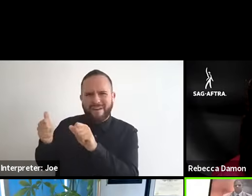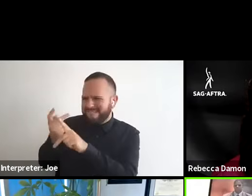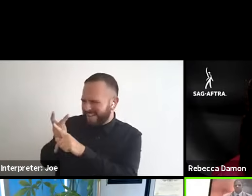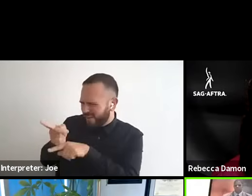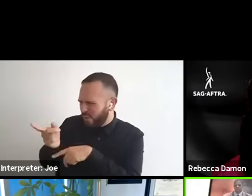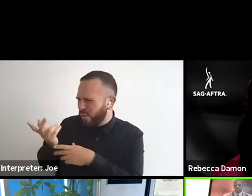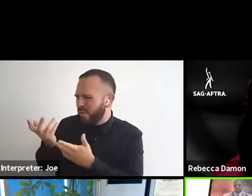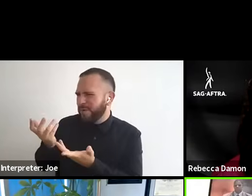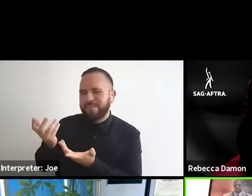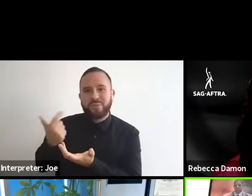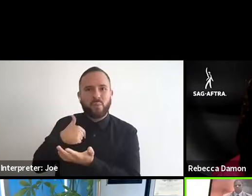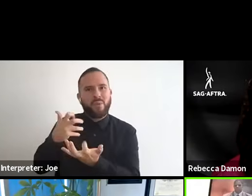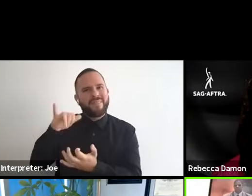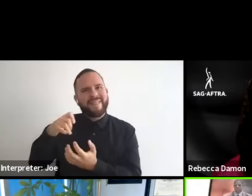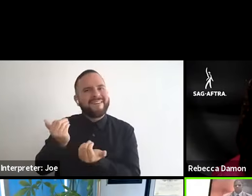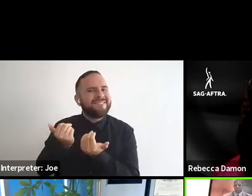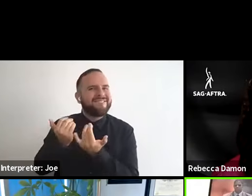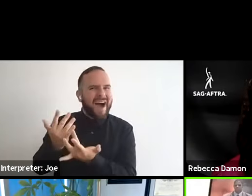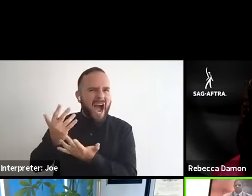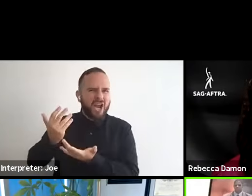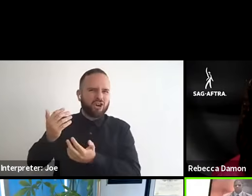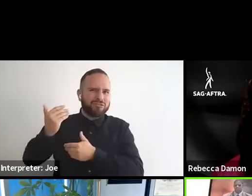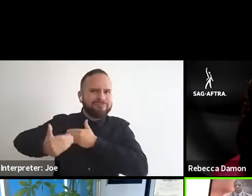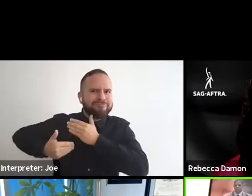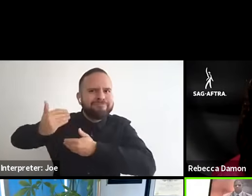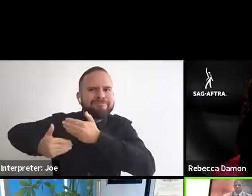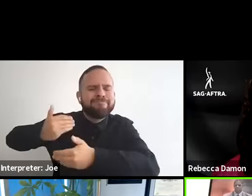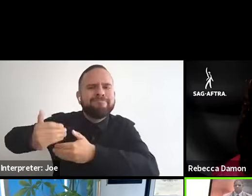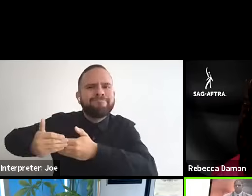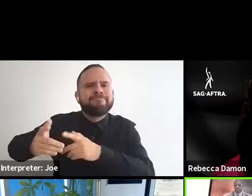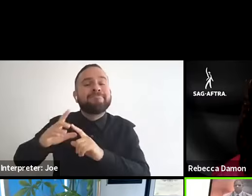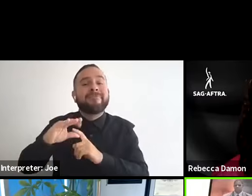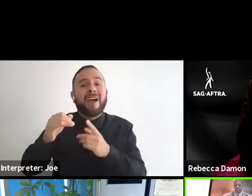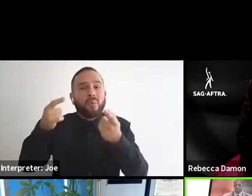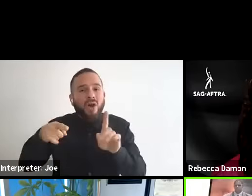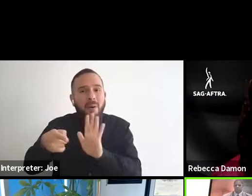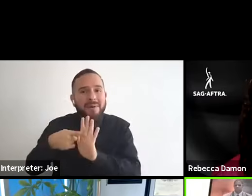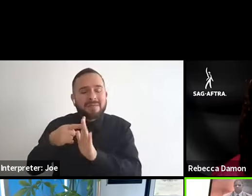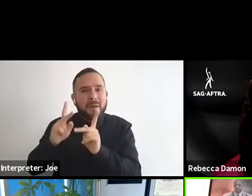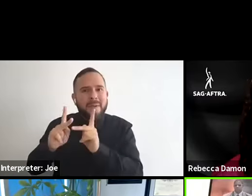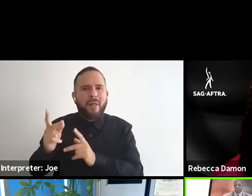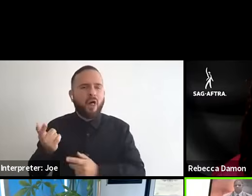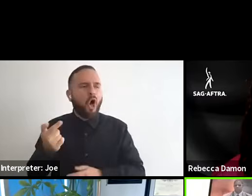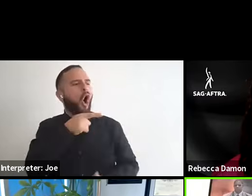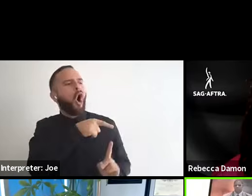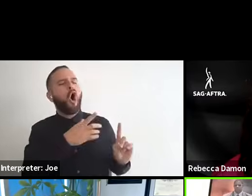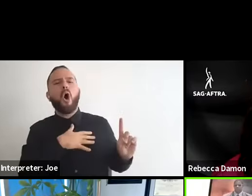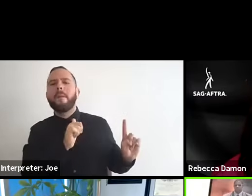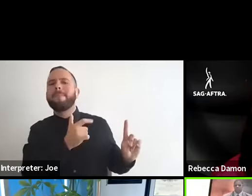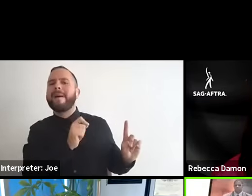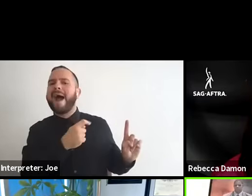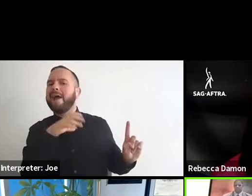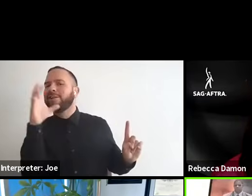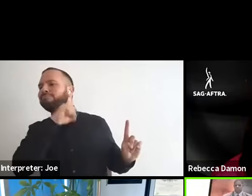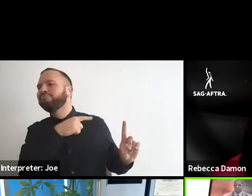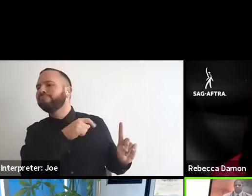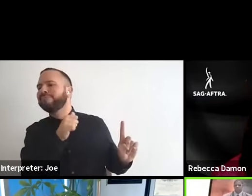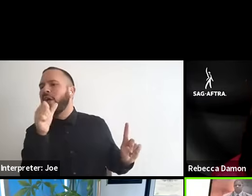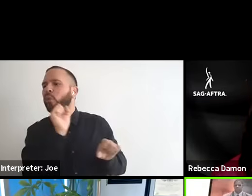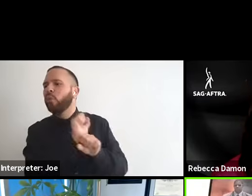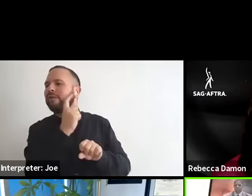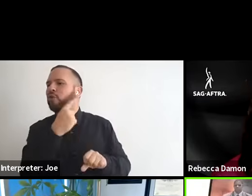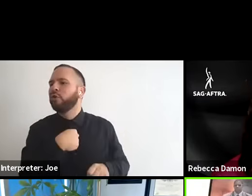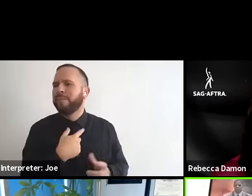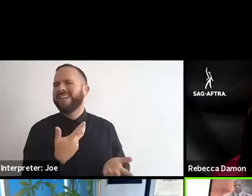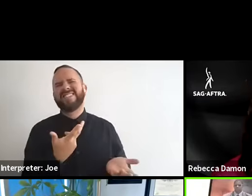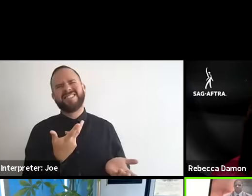that fire really moving. And so at times when people assume that we're not working for them, assume that we're not thinking of them, it can be